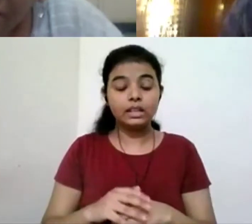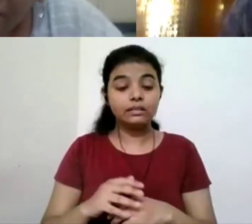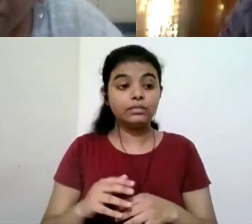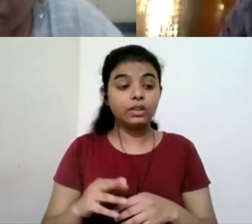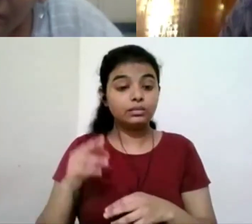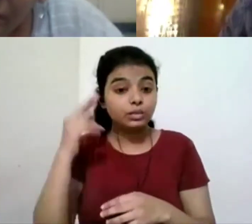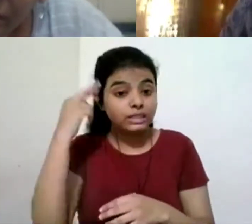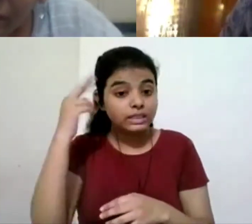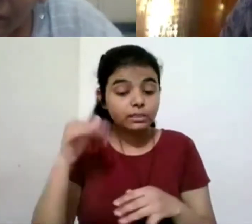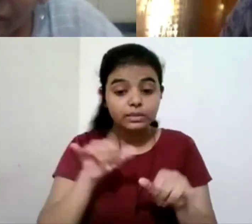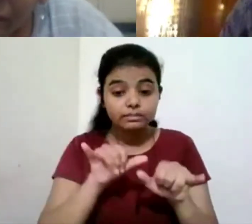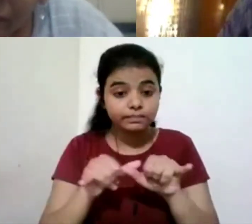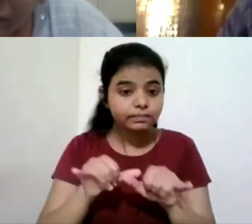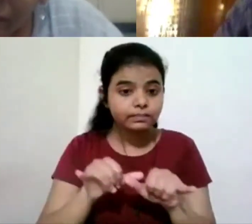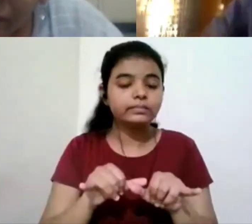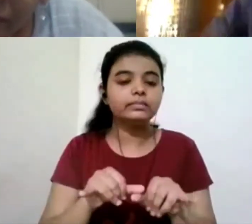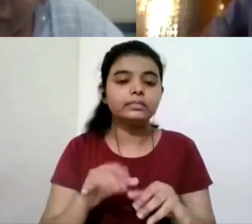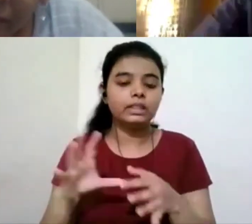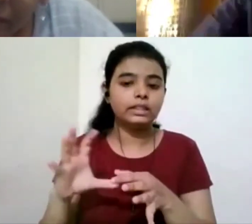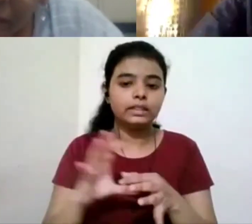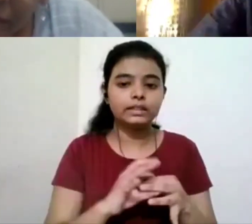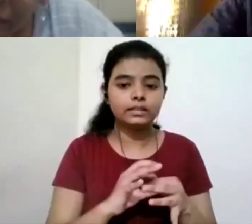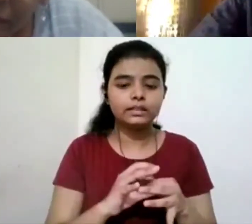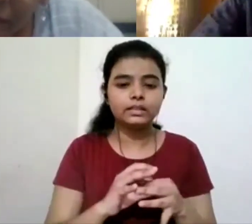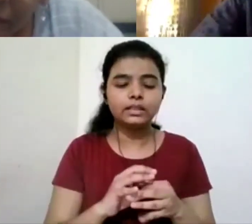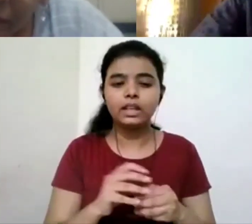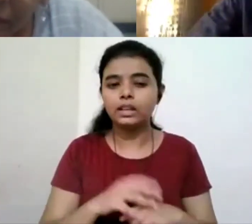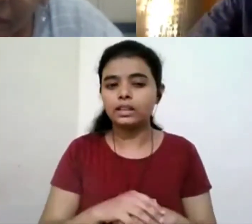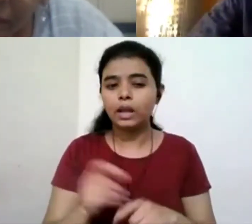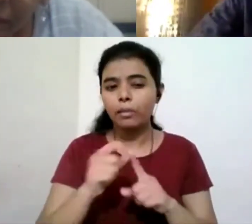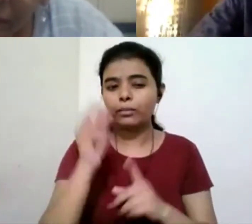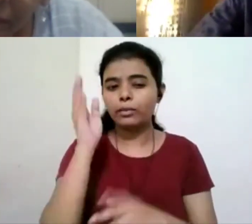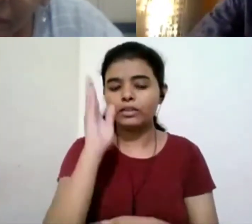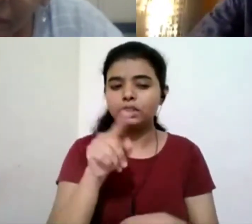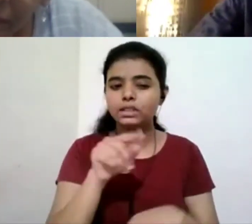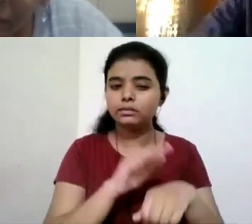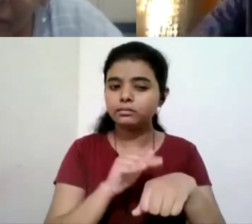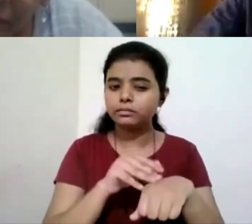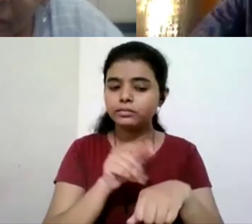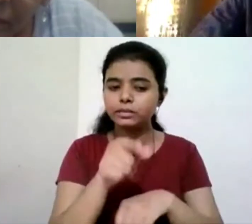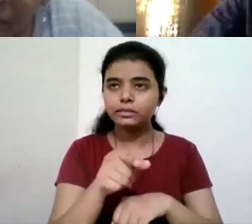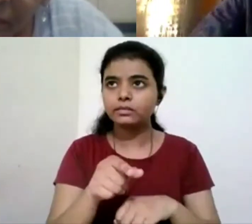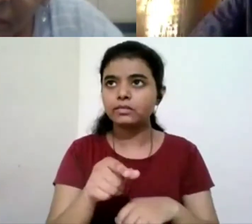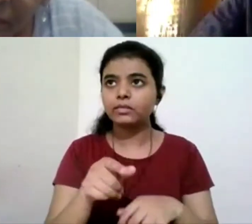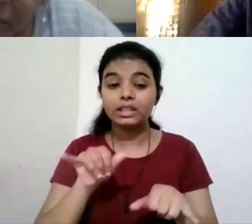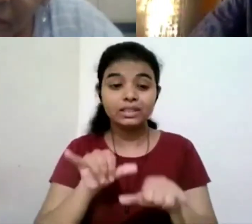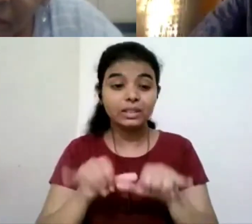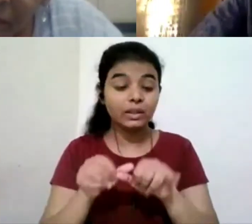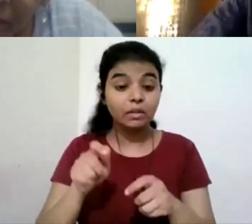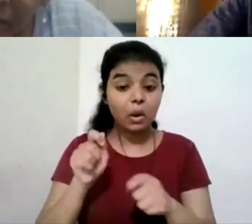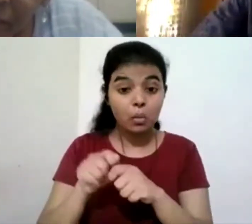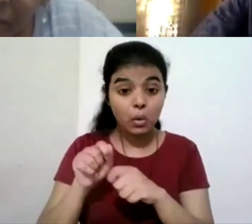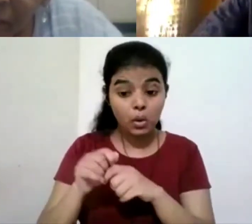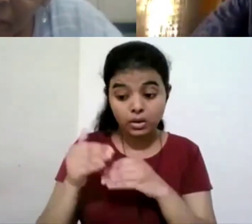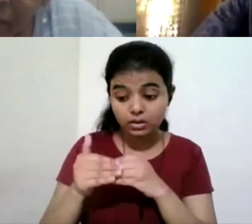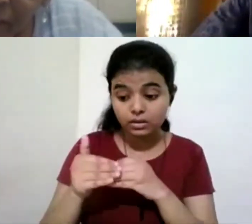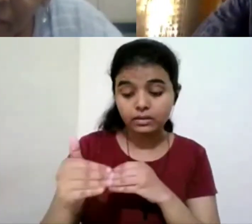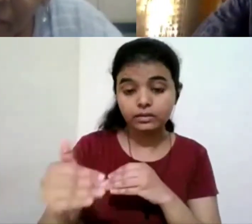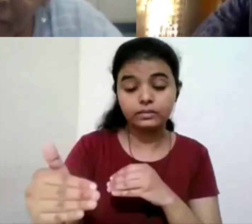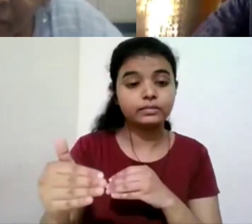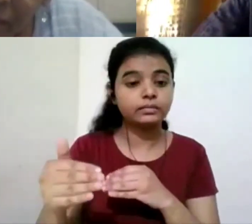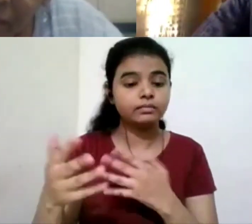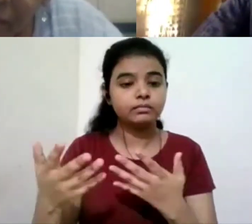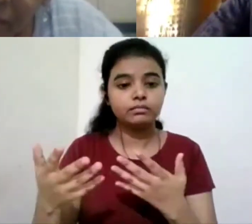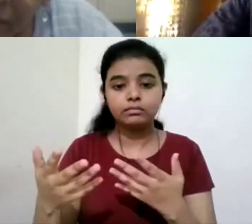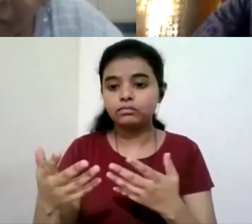accommodation. Professor Dhanda, do you think reasonable accommodation, the mechanism of reasonable